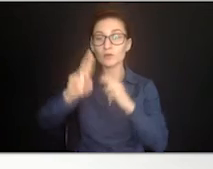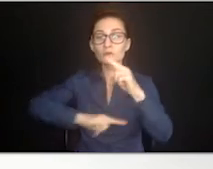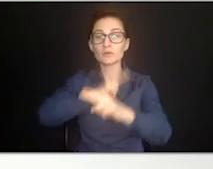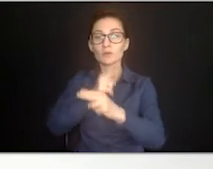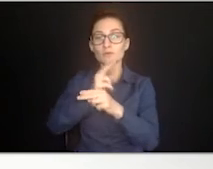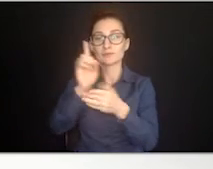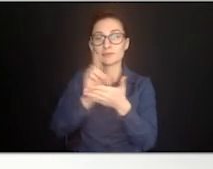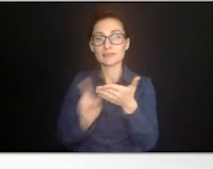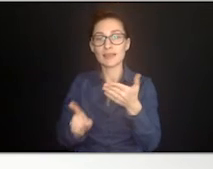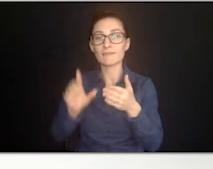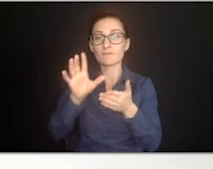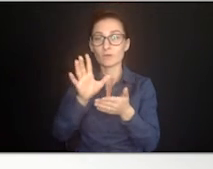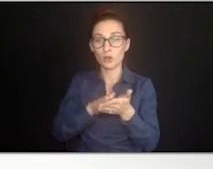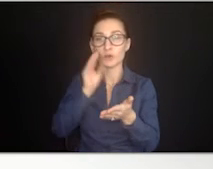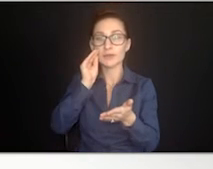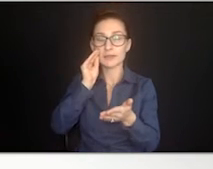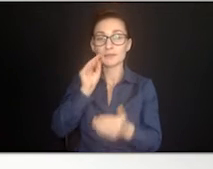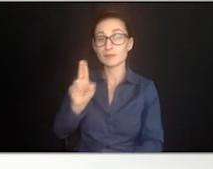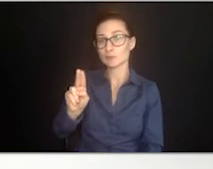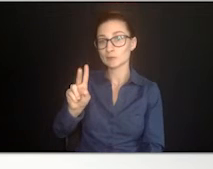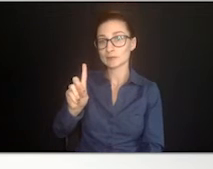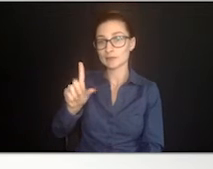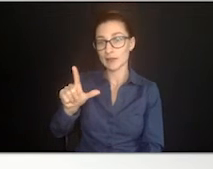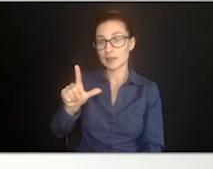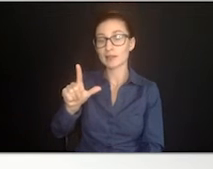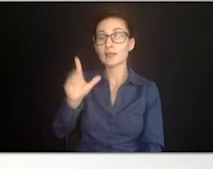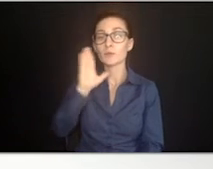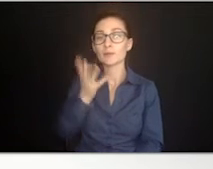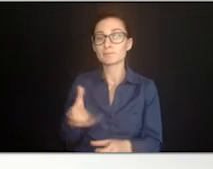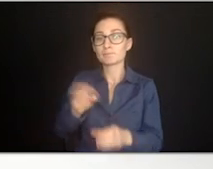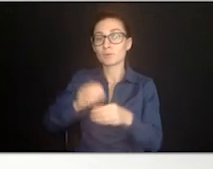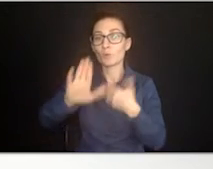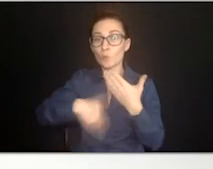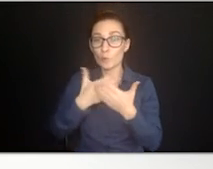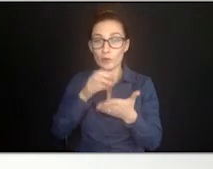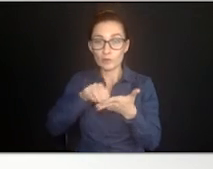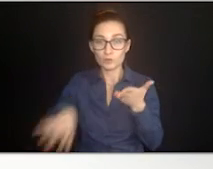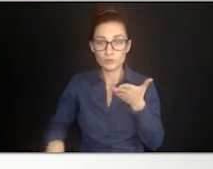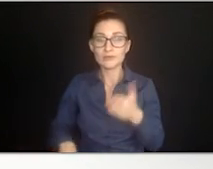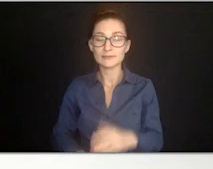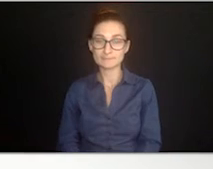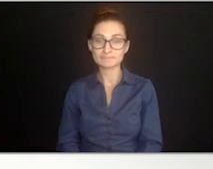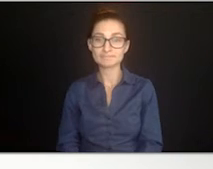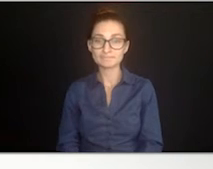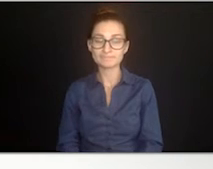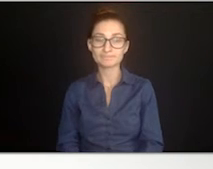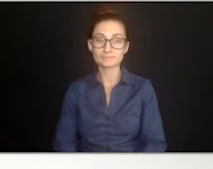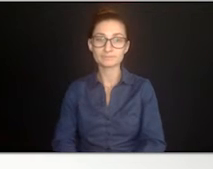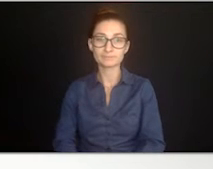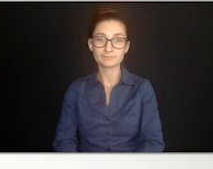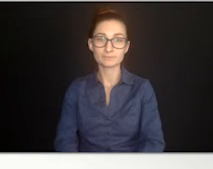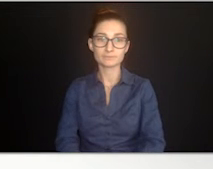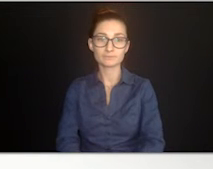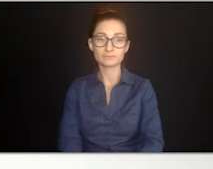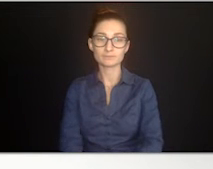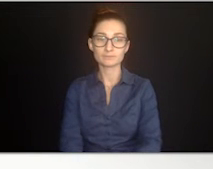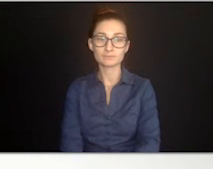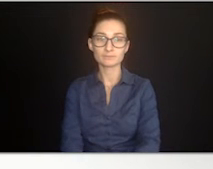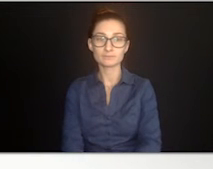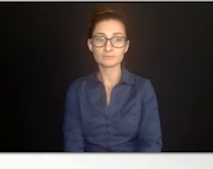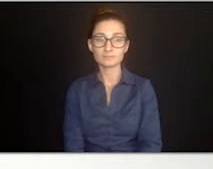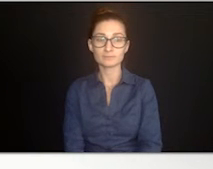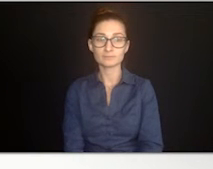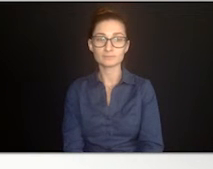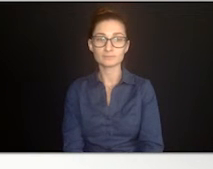Learning to include all students, including the students with visual impairments in their class.